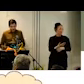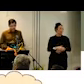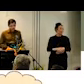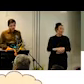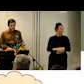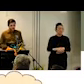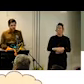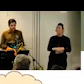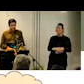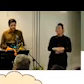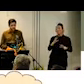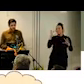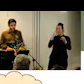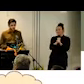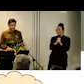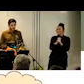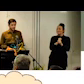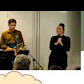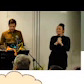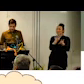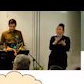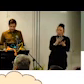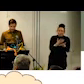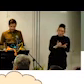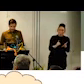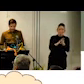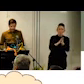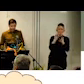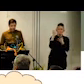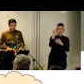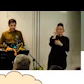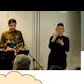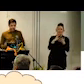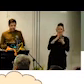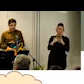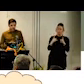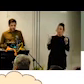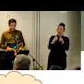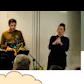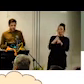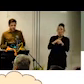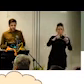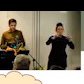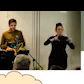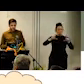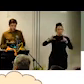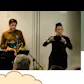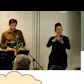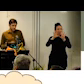So to sum up, memory involves transforming experiences into concepts. The brain areas involved in